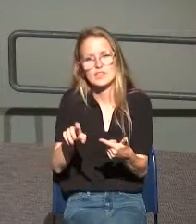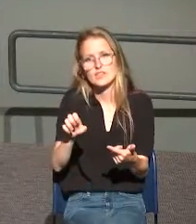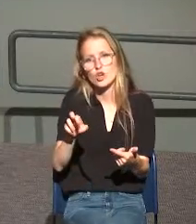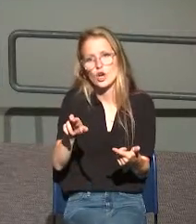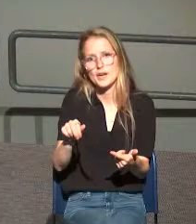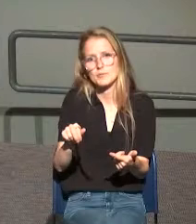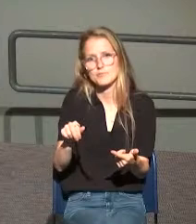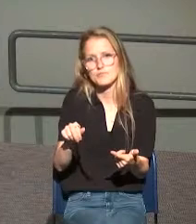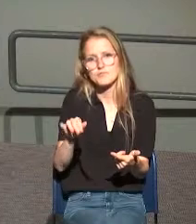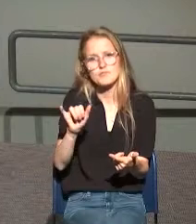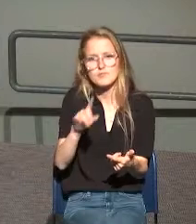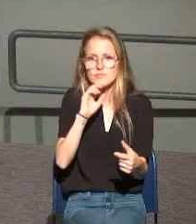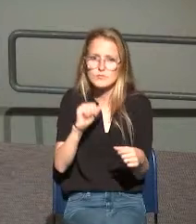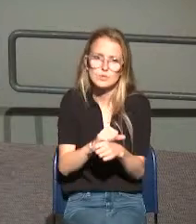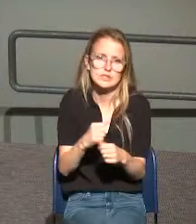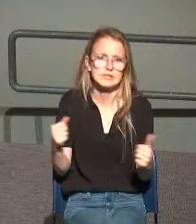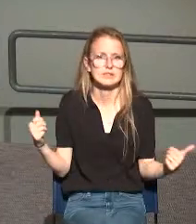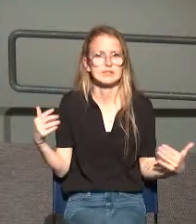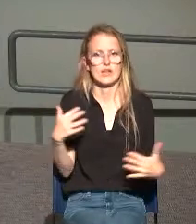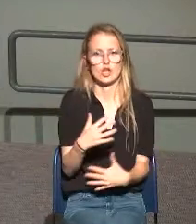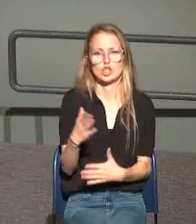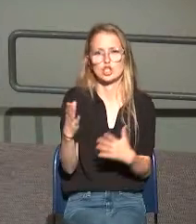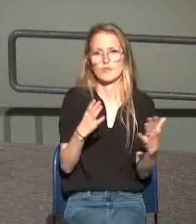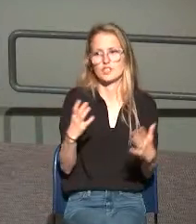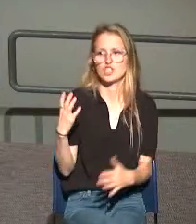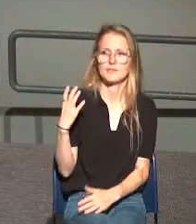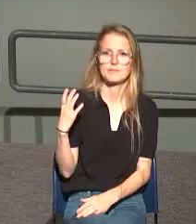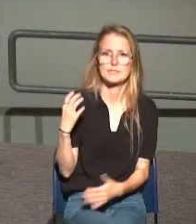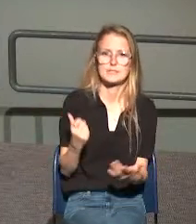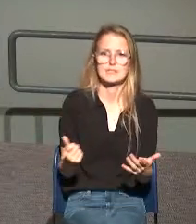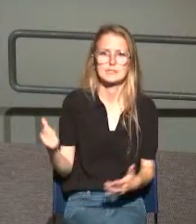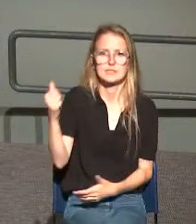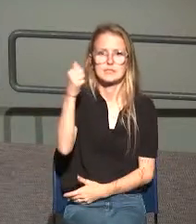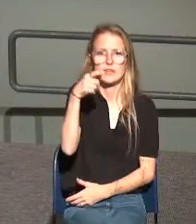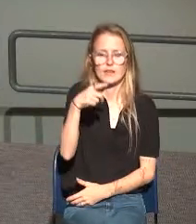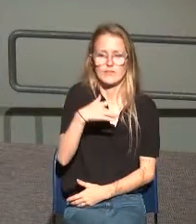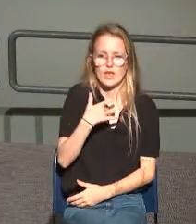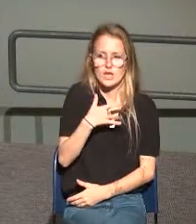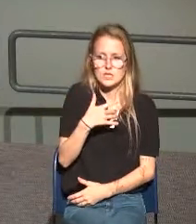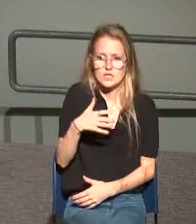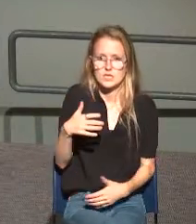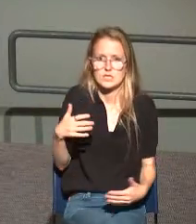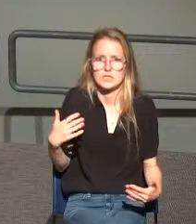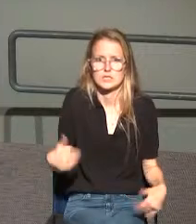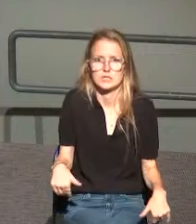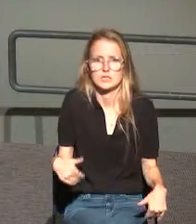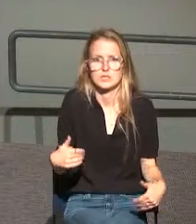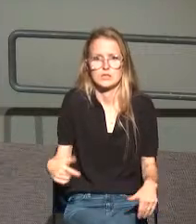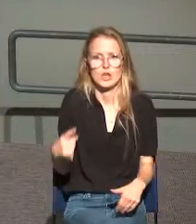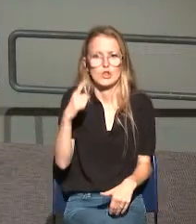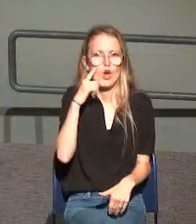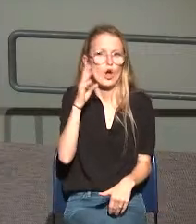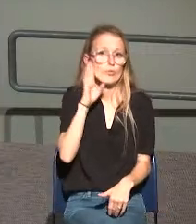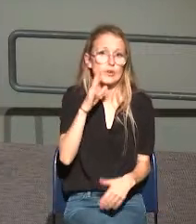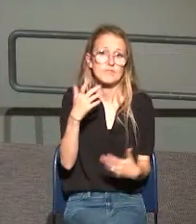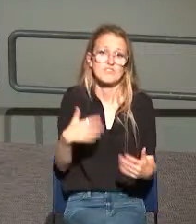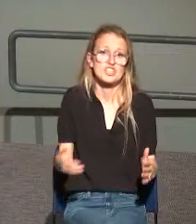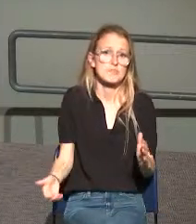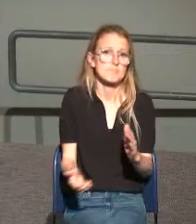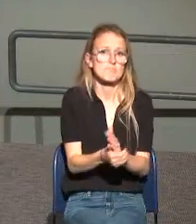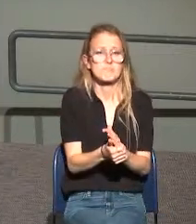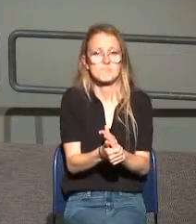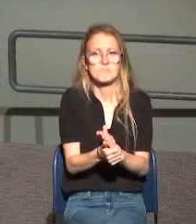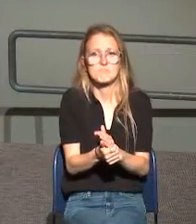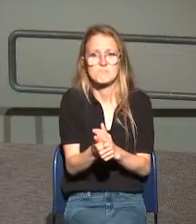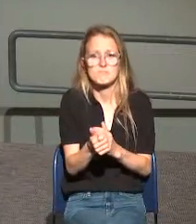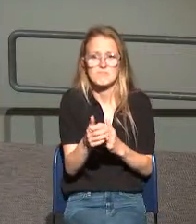that really scared the service chiefs, because they thought, oh my goodness, they expected it to get ratified. Of course, it didn't, but they thought it would be ratified, and they